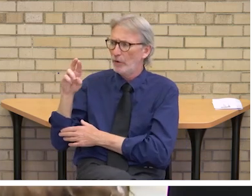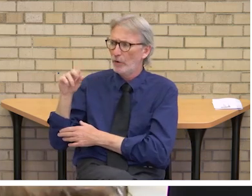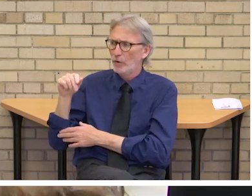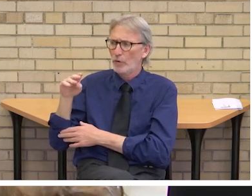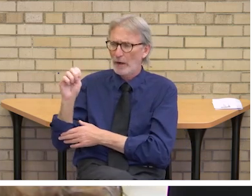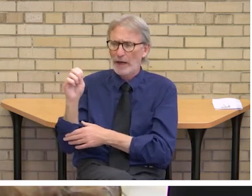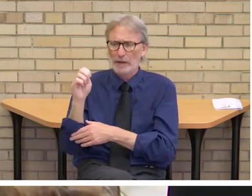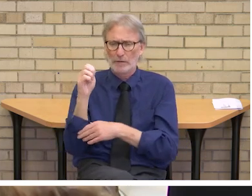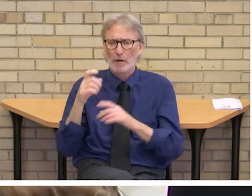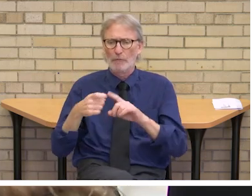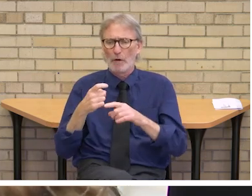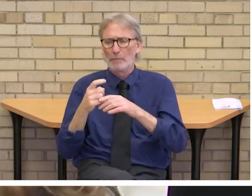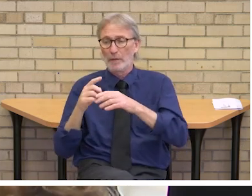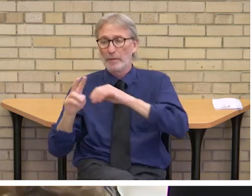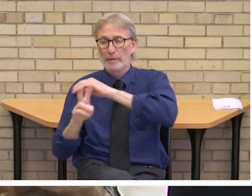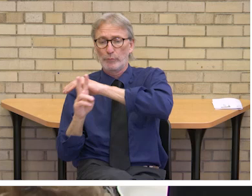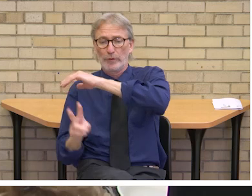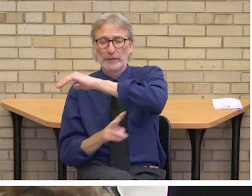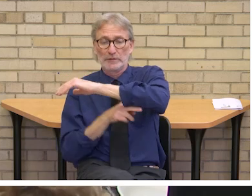of the bridge